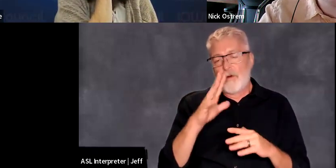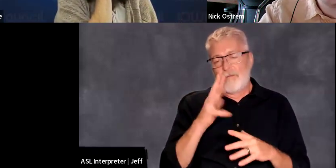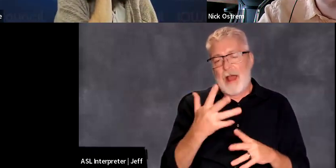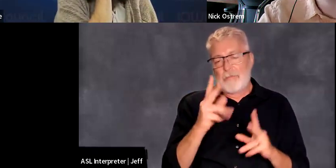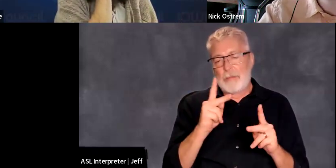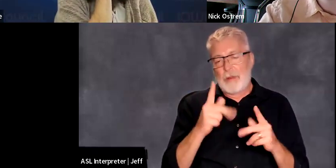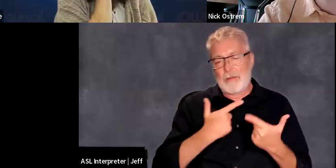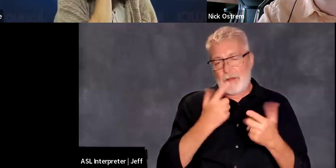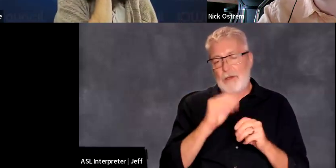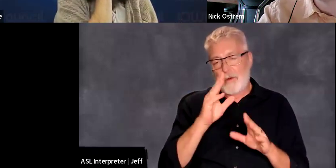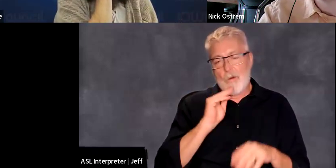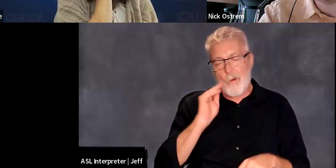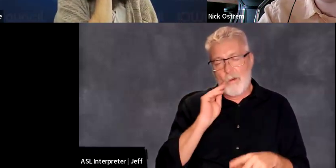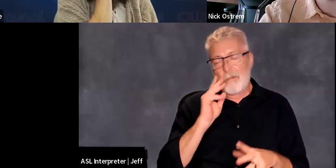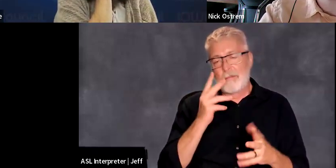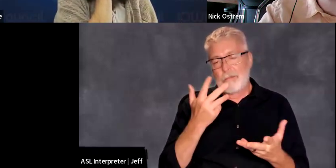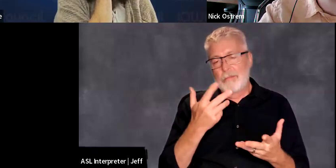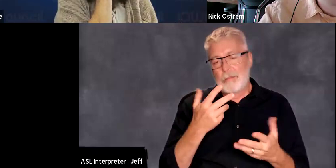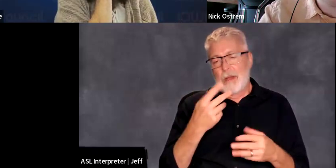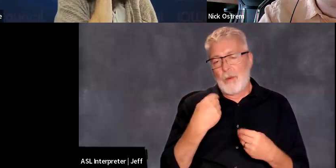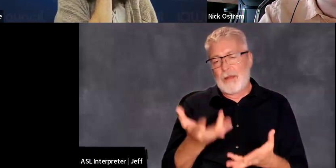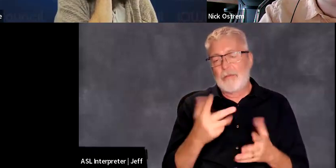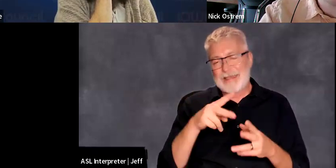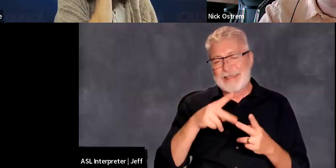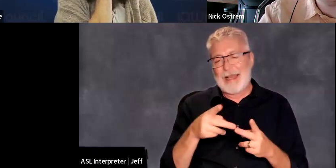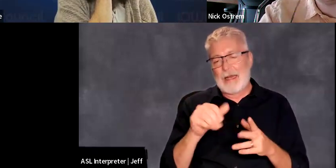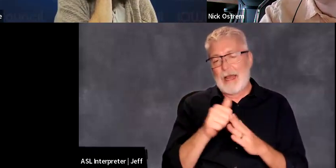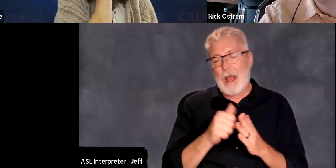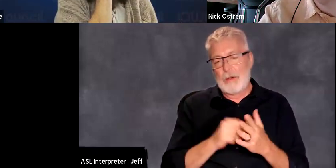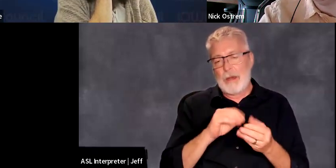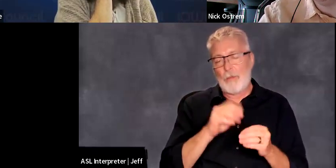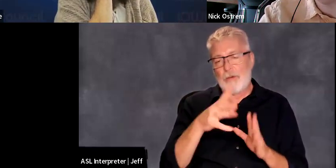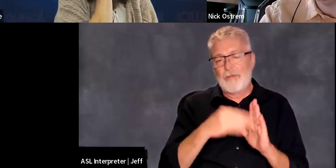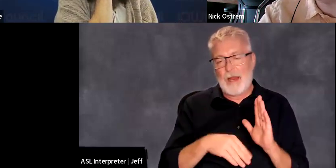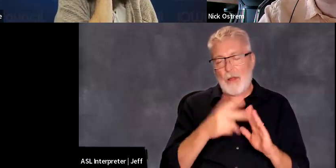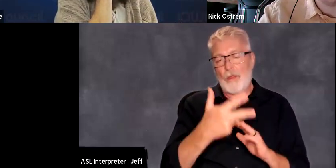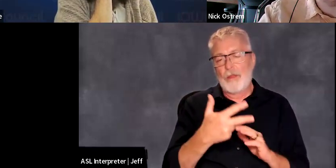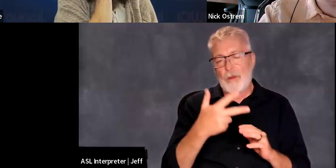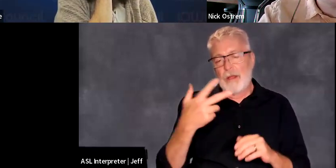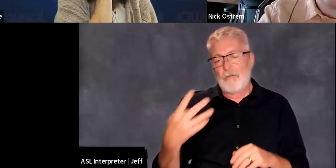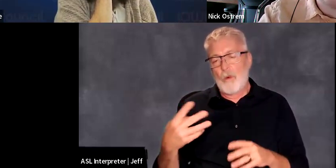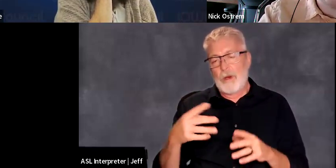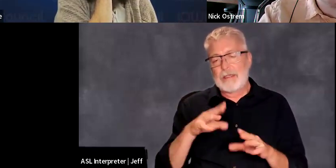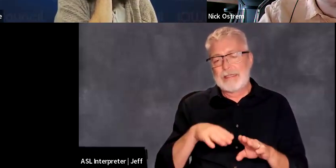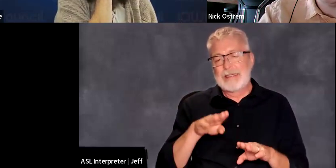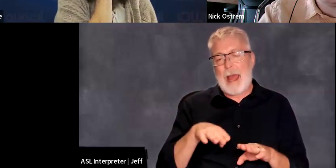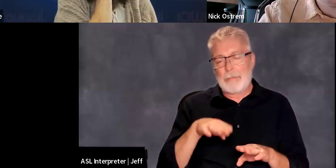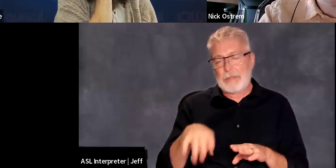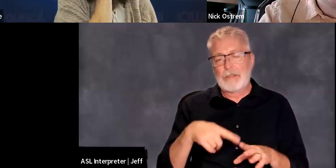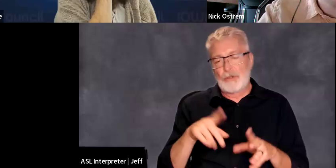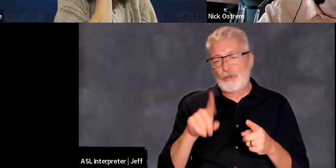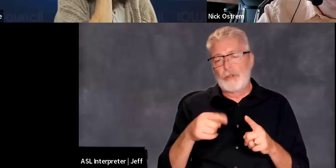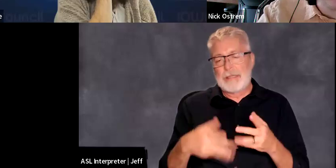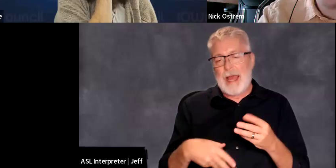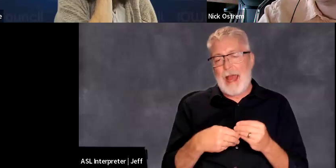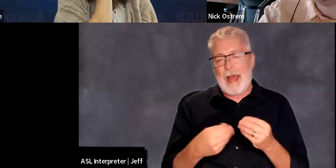living in their household, we would just give them a second account number. They can fill out steps 3 and 4, and just add additional people into that, as